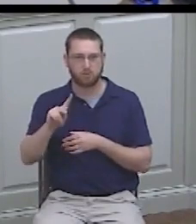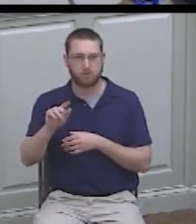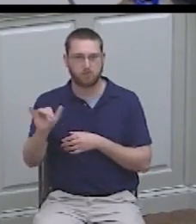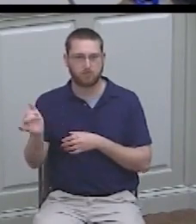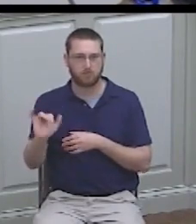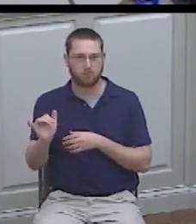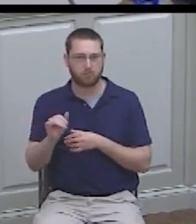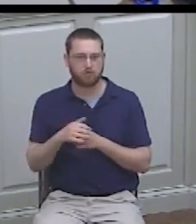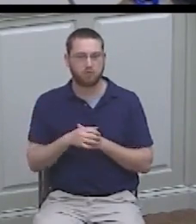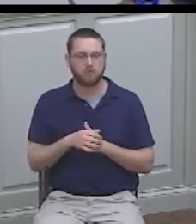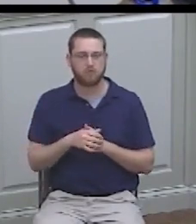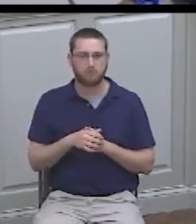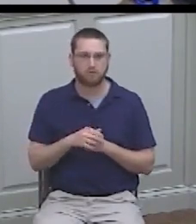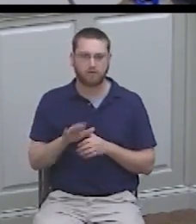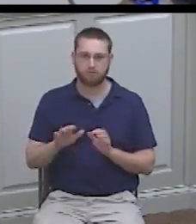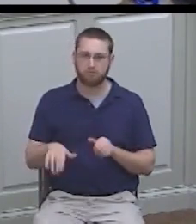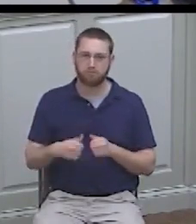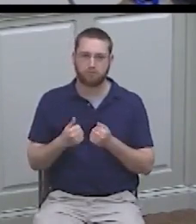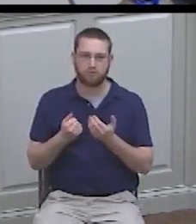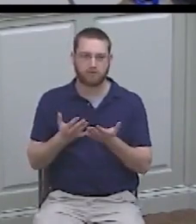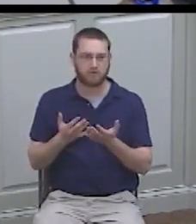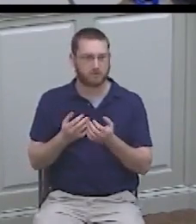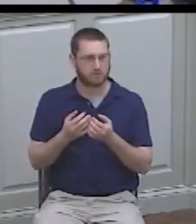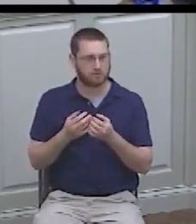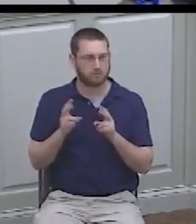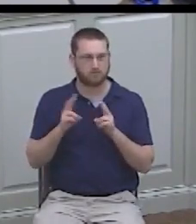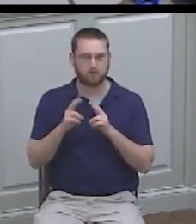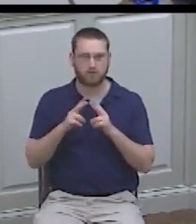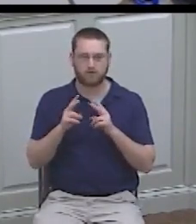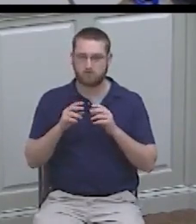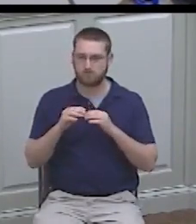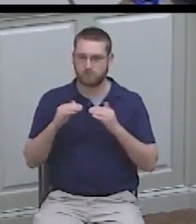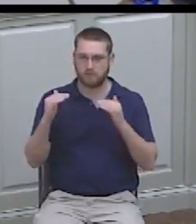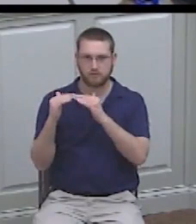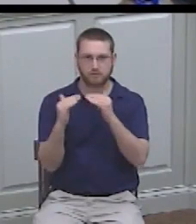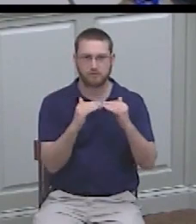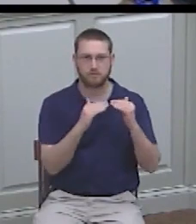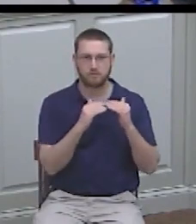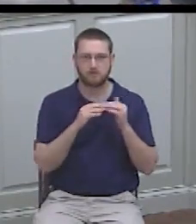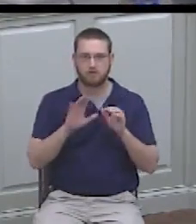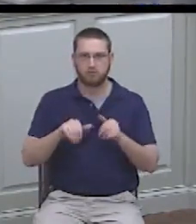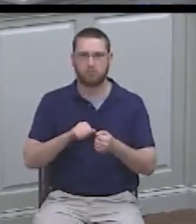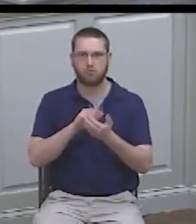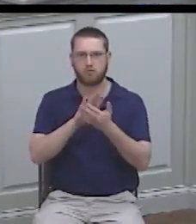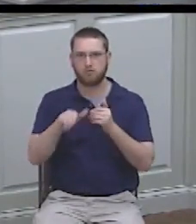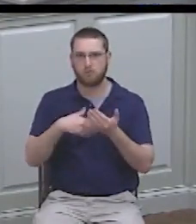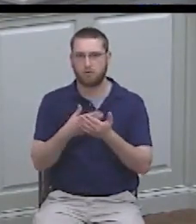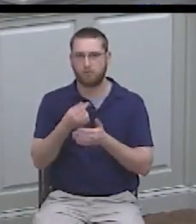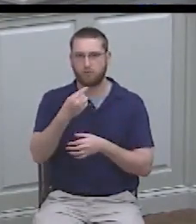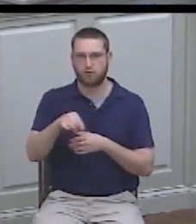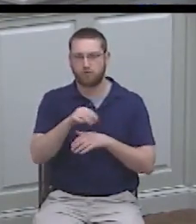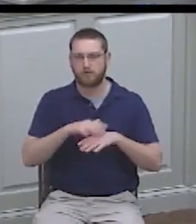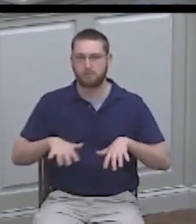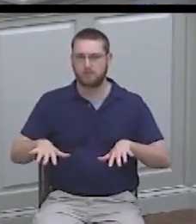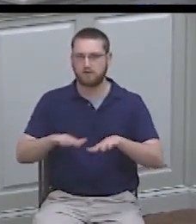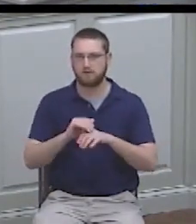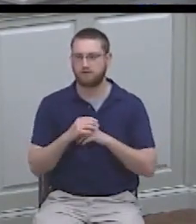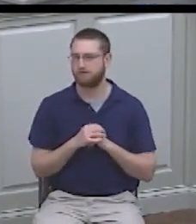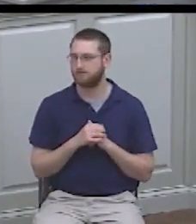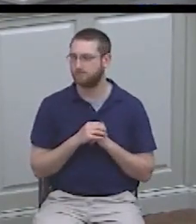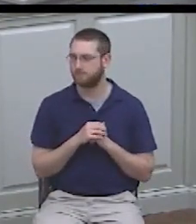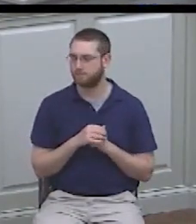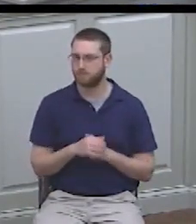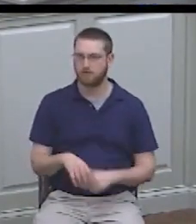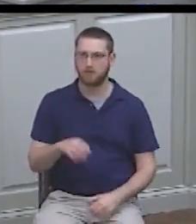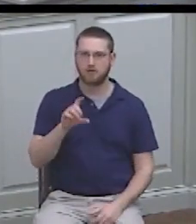So there's it provides it a comprehensive approach to all of the city's green space. And